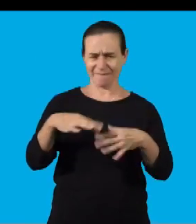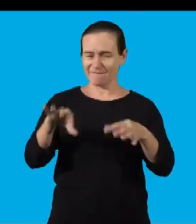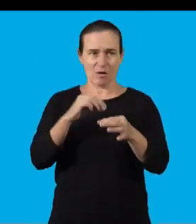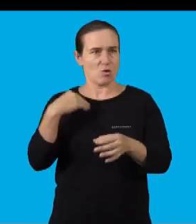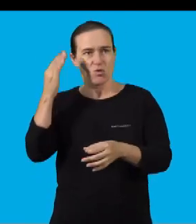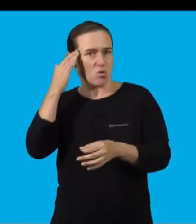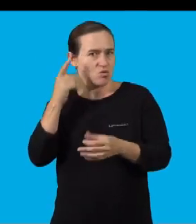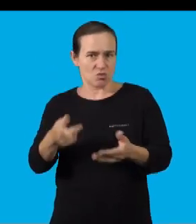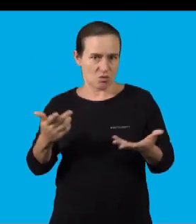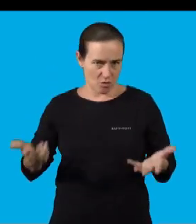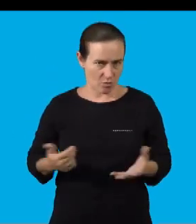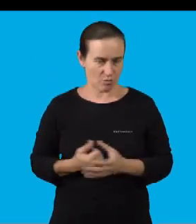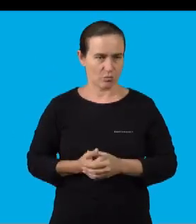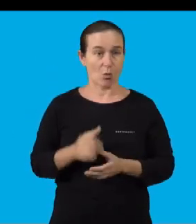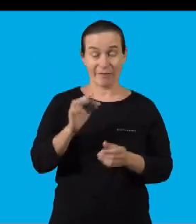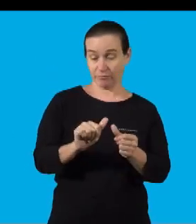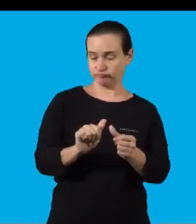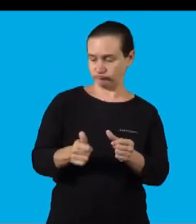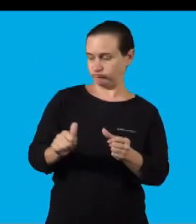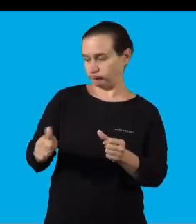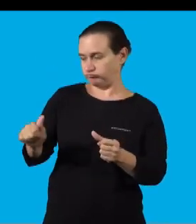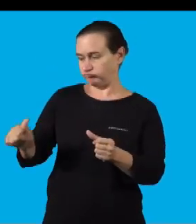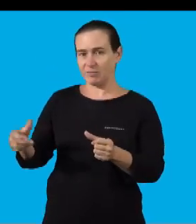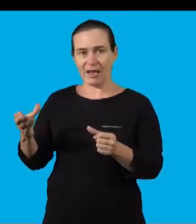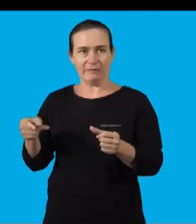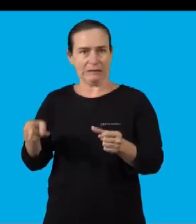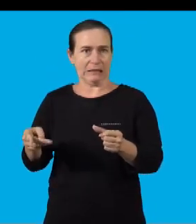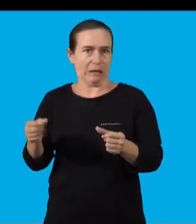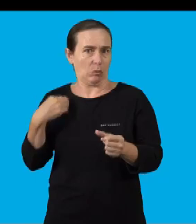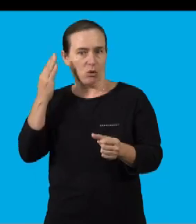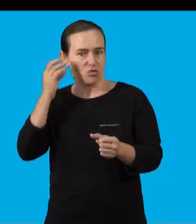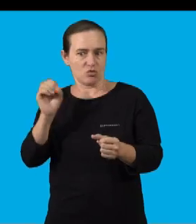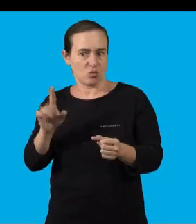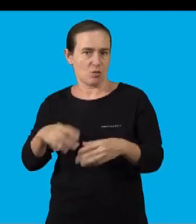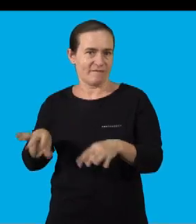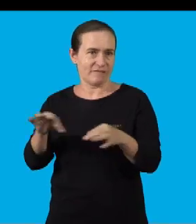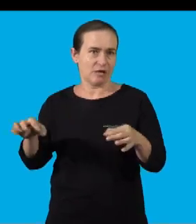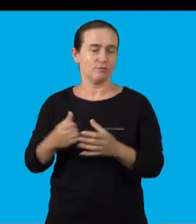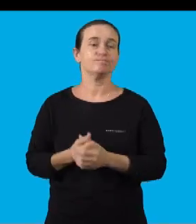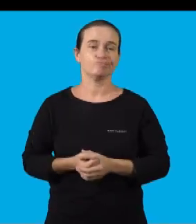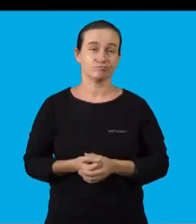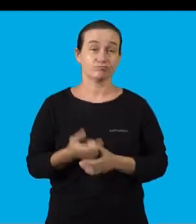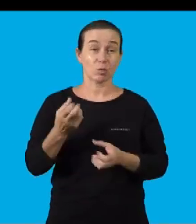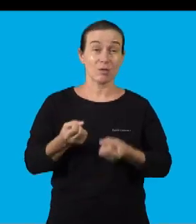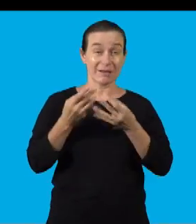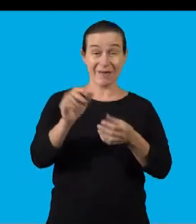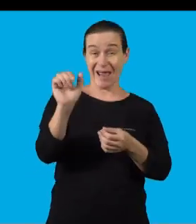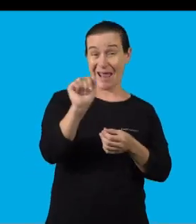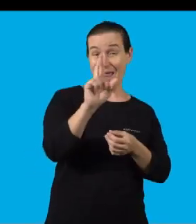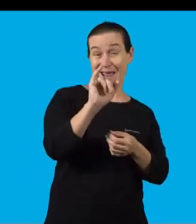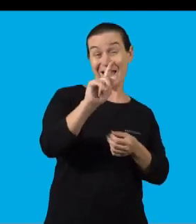our arithmetic sequence has an unknown or a variable in it. Given the